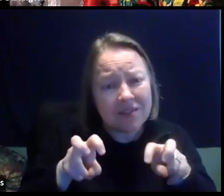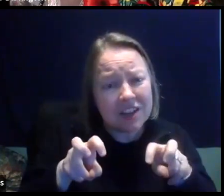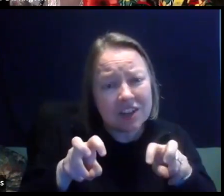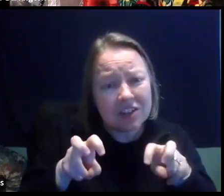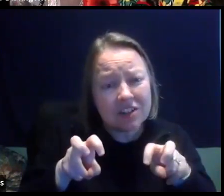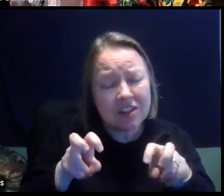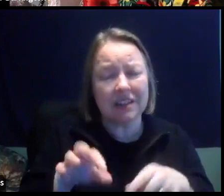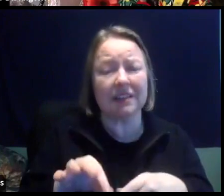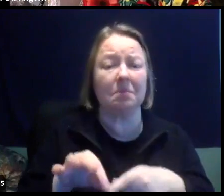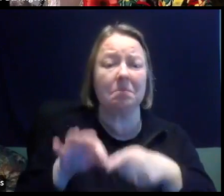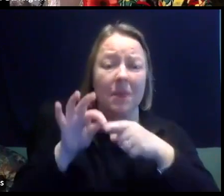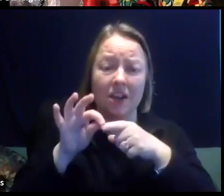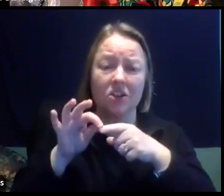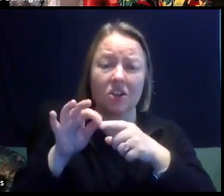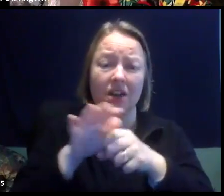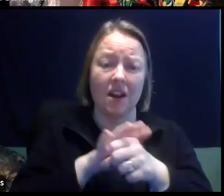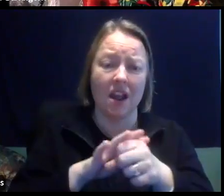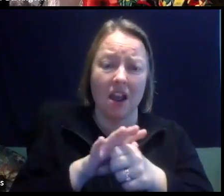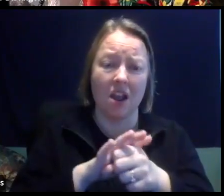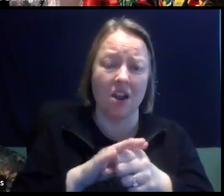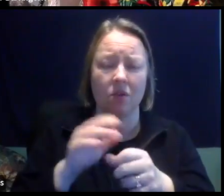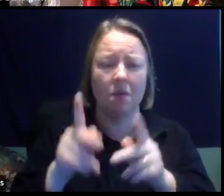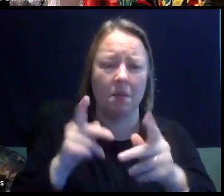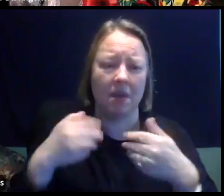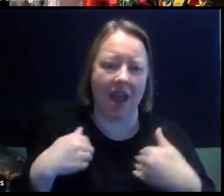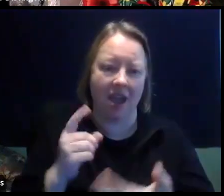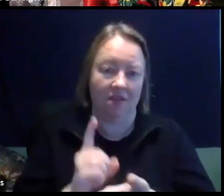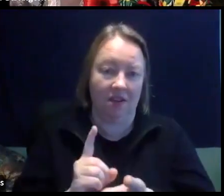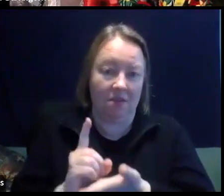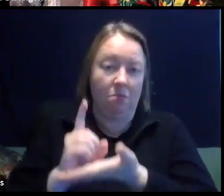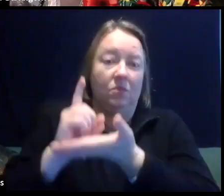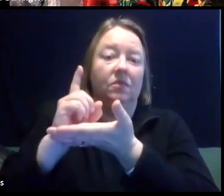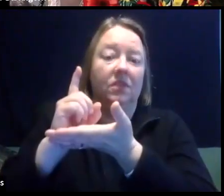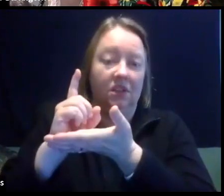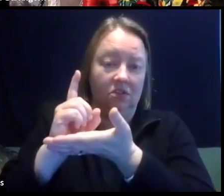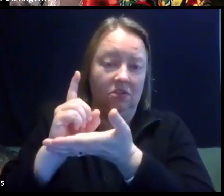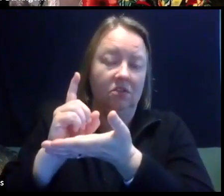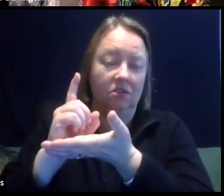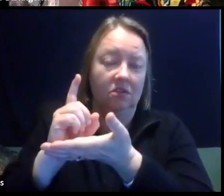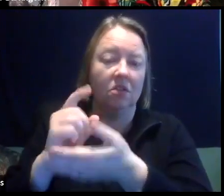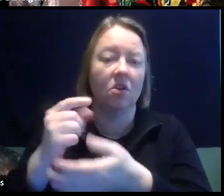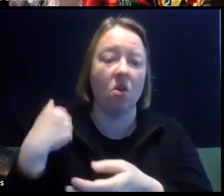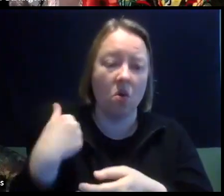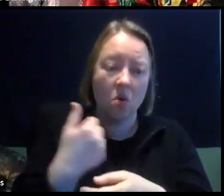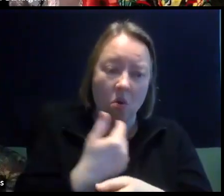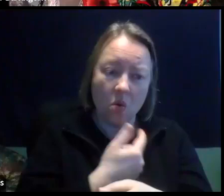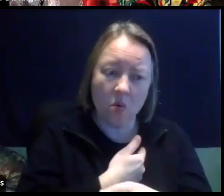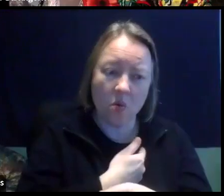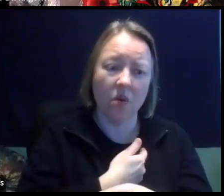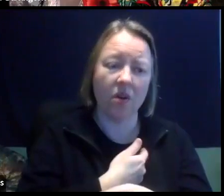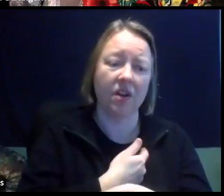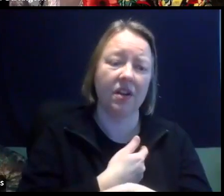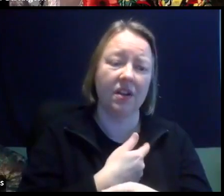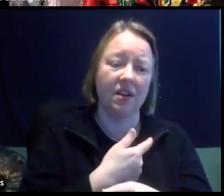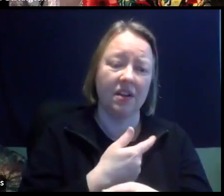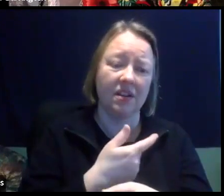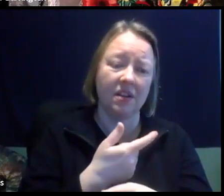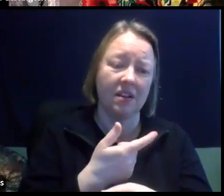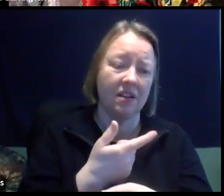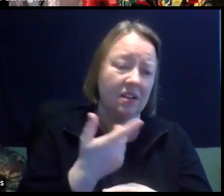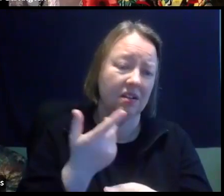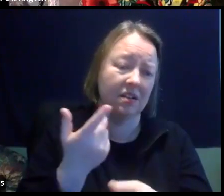especially in areas of privilege, advantage, comfort. We're slow to relinquish those things for